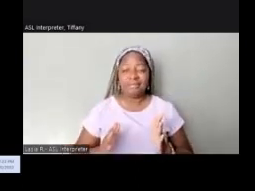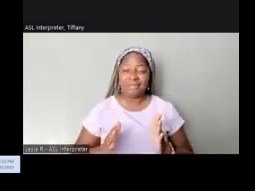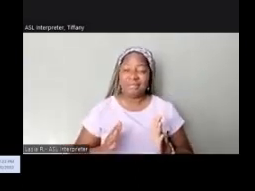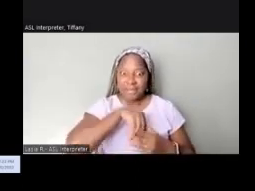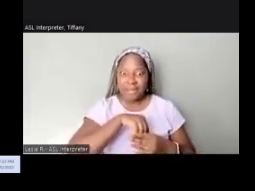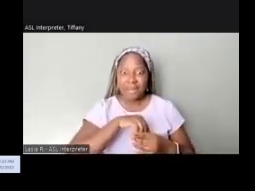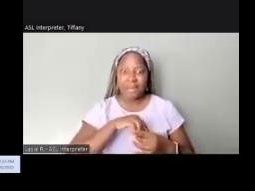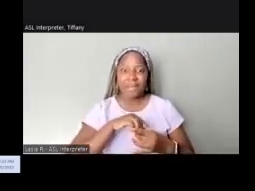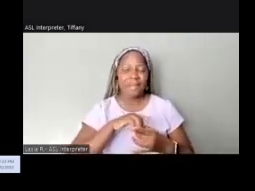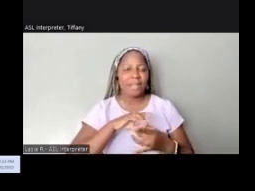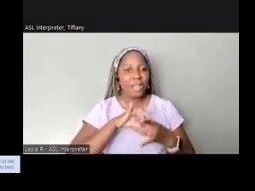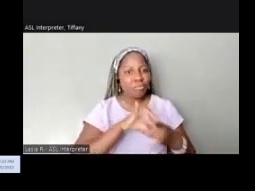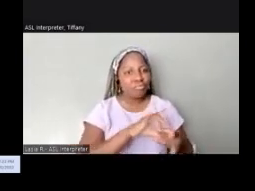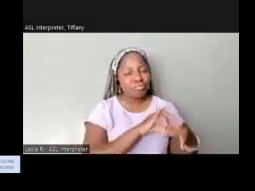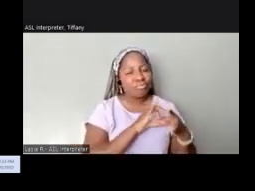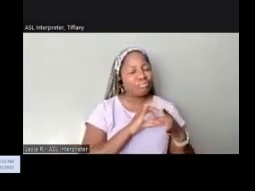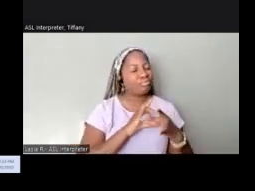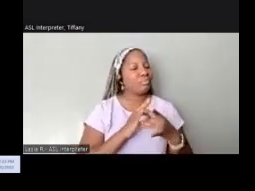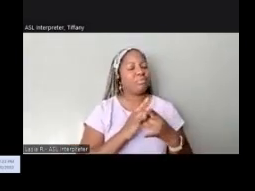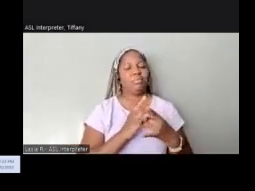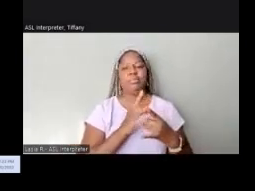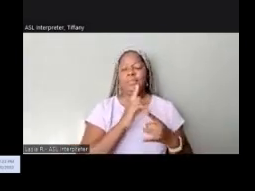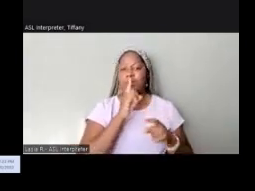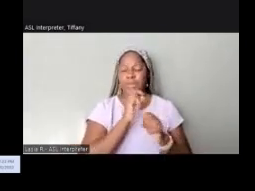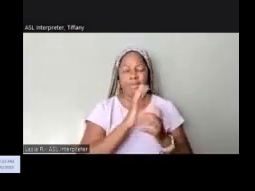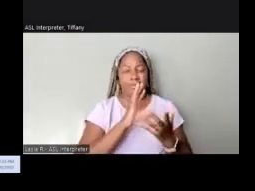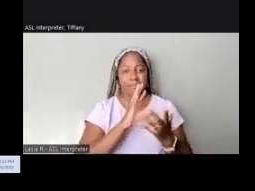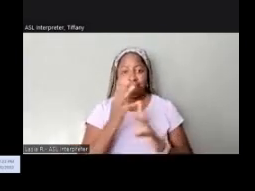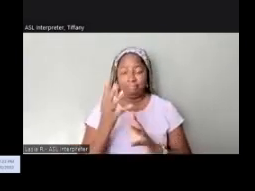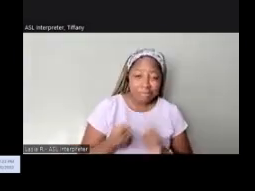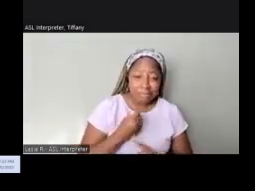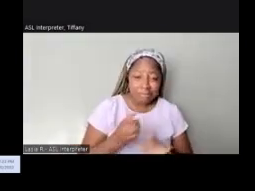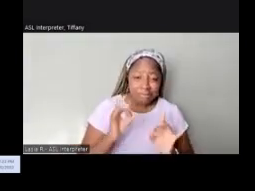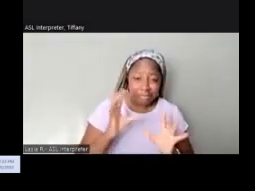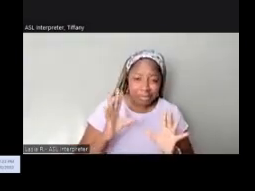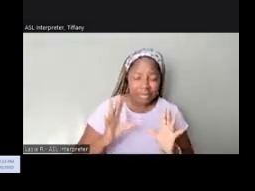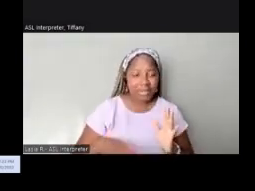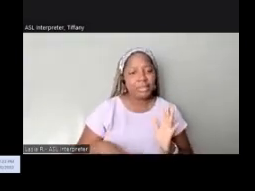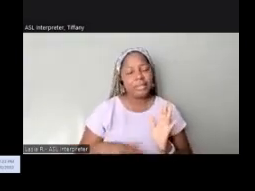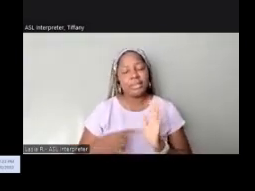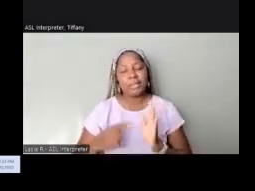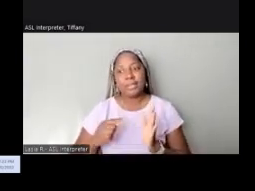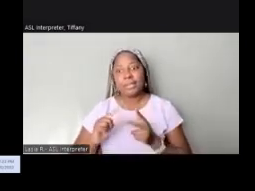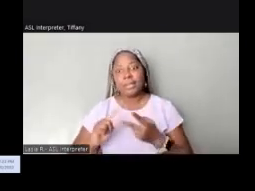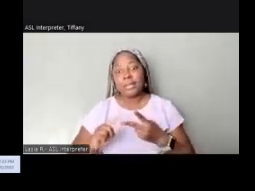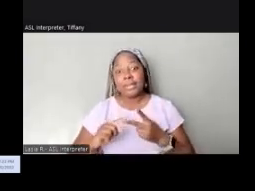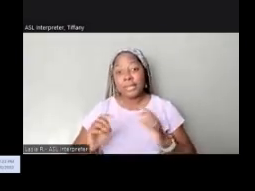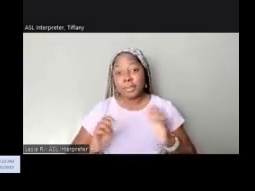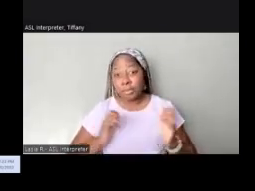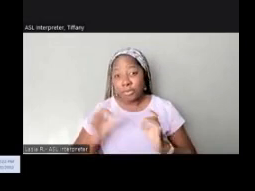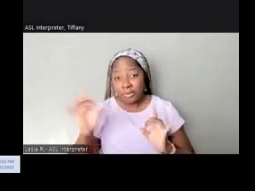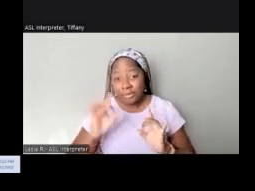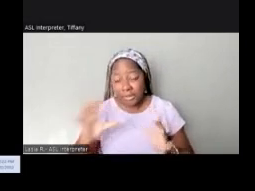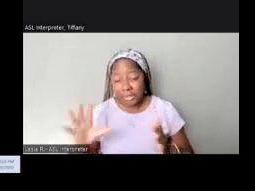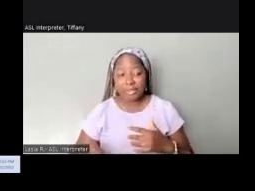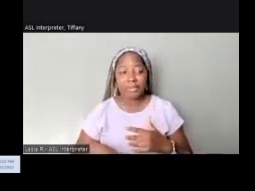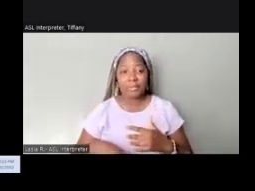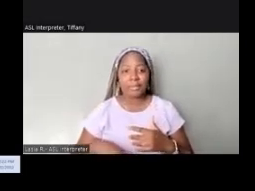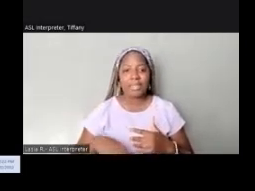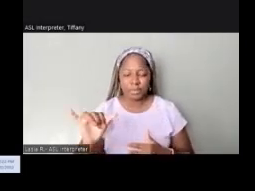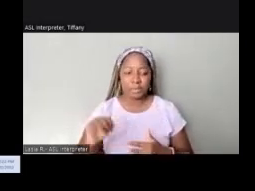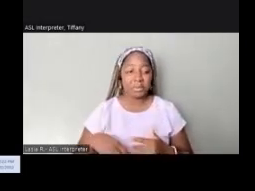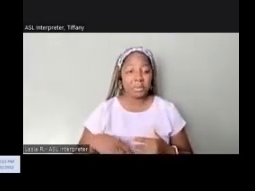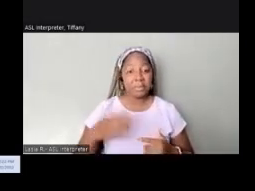in my life. I'm a survivor of physical, emotional, and sexual violence. I'm a survivor of growing up in a home where violence